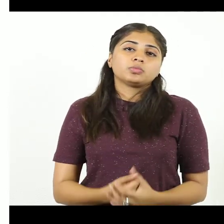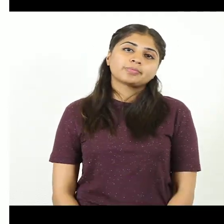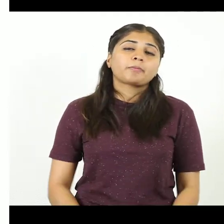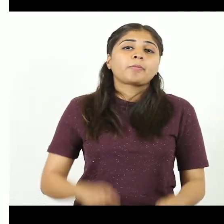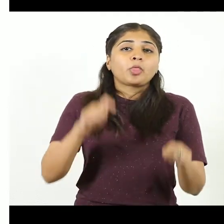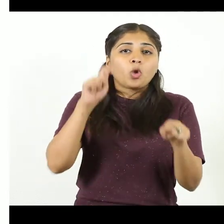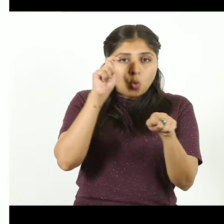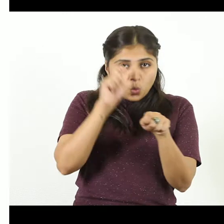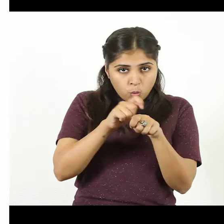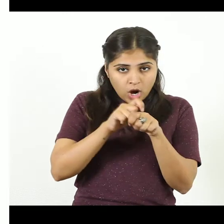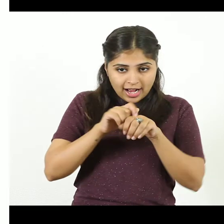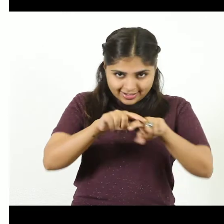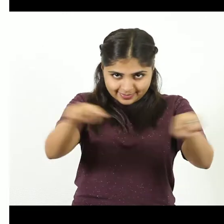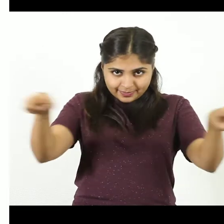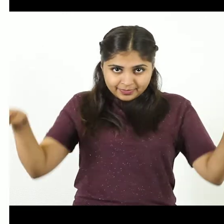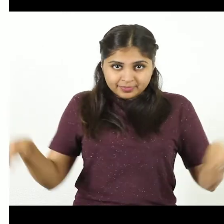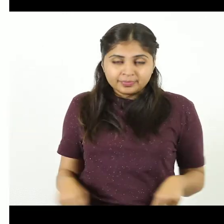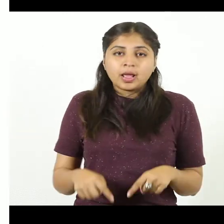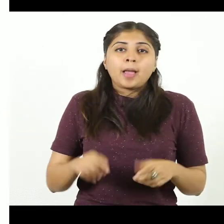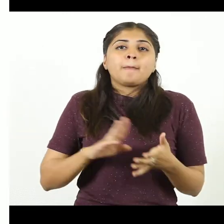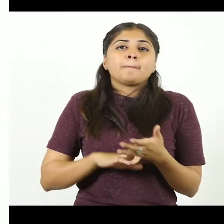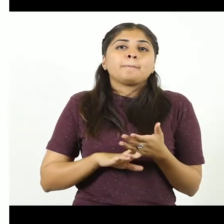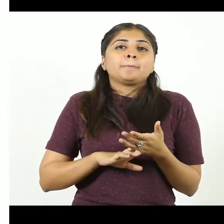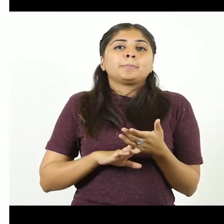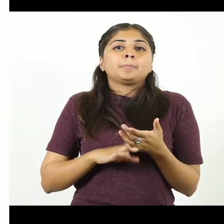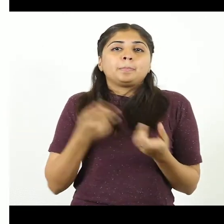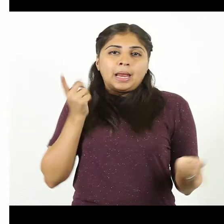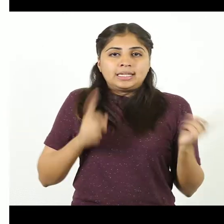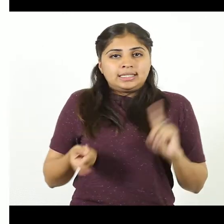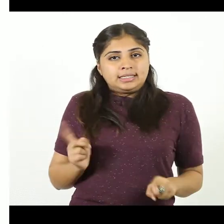Number 4. Workstation maintenance.